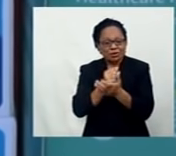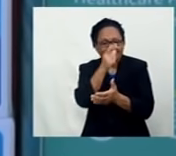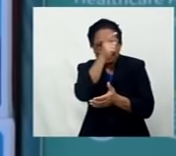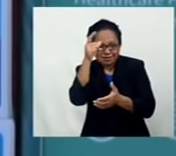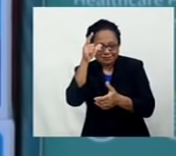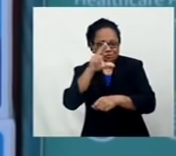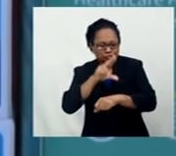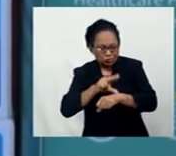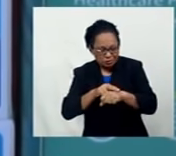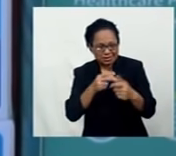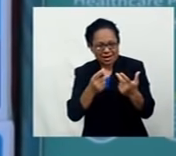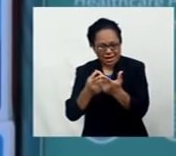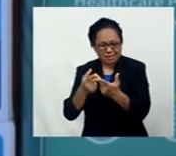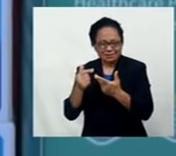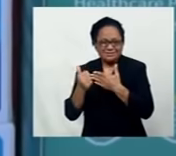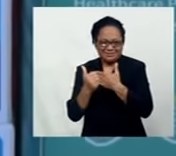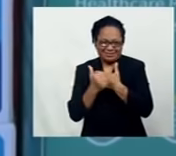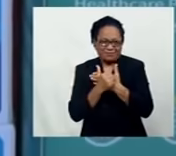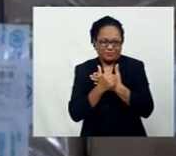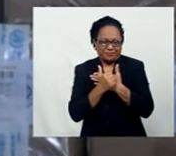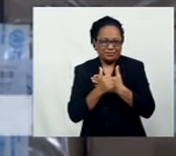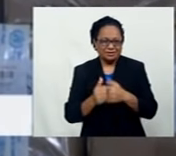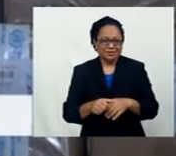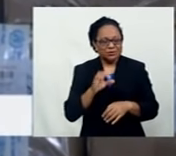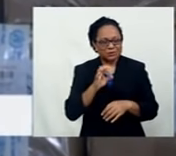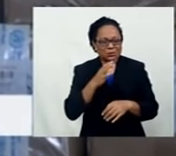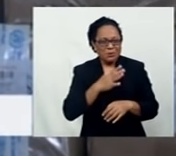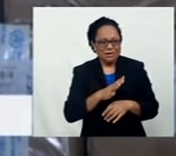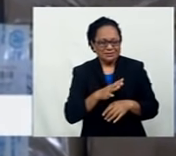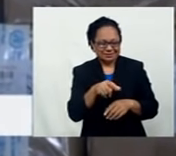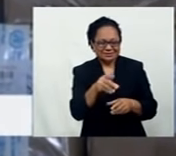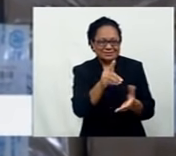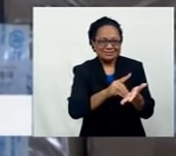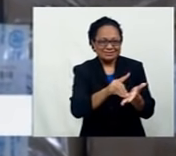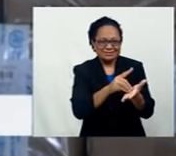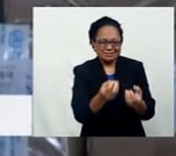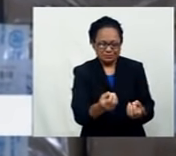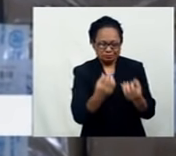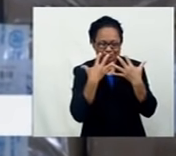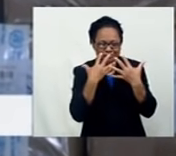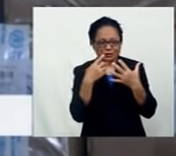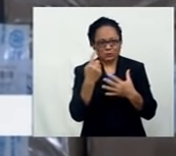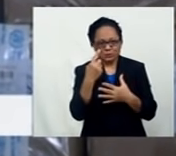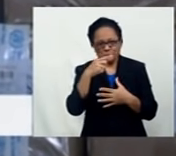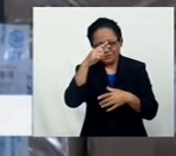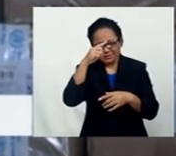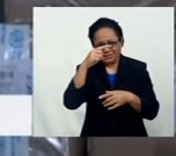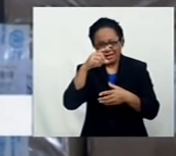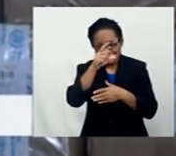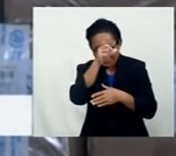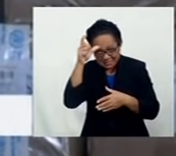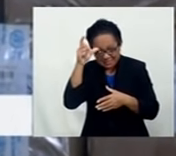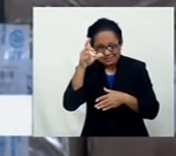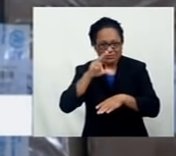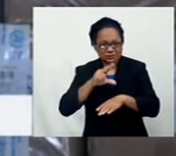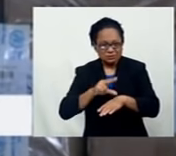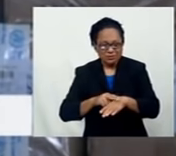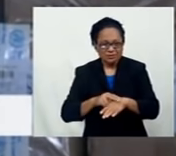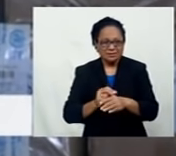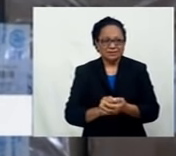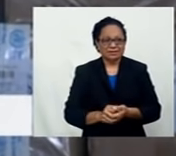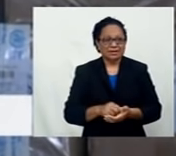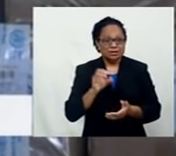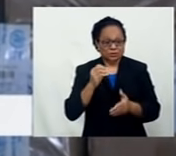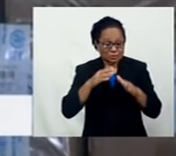beyond the current outbreak, and so there are opportunities for our far-flung nursing